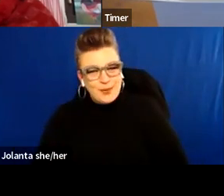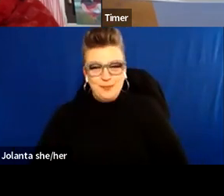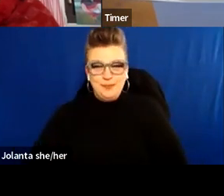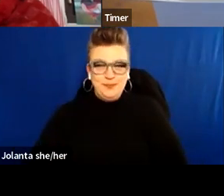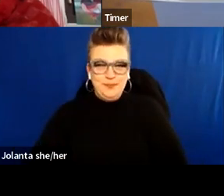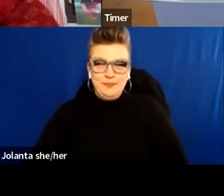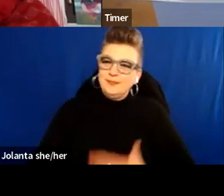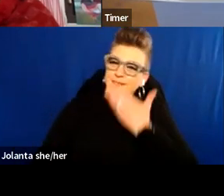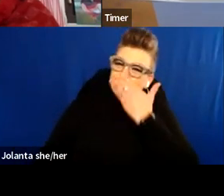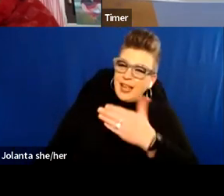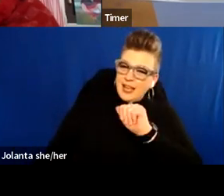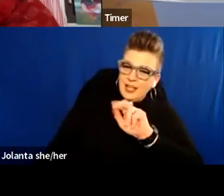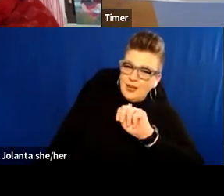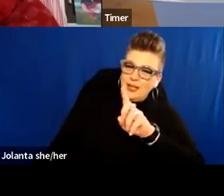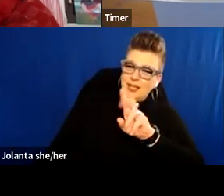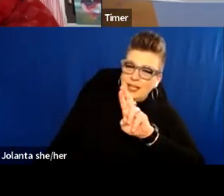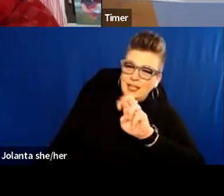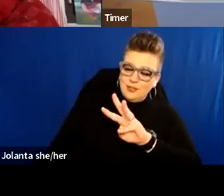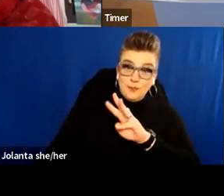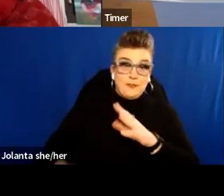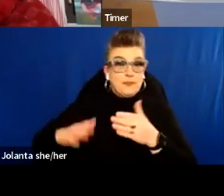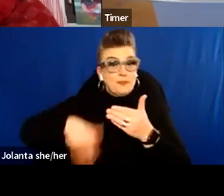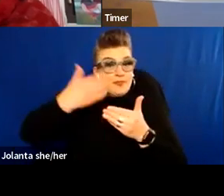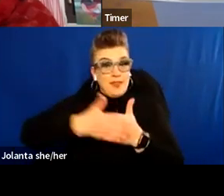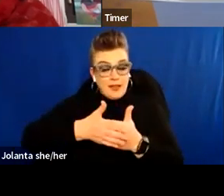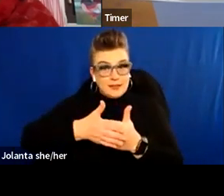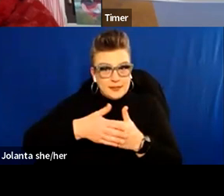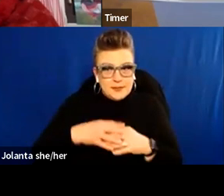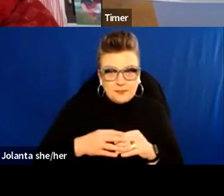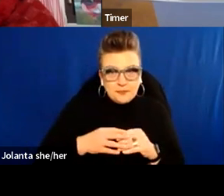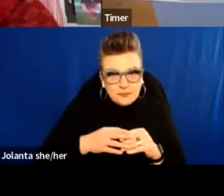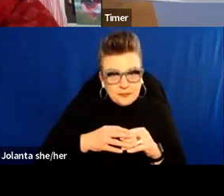thank you andrew our next speaker is nahimi journal